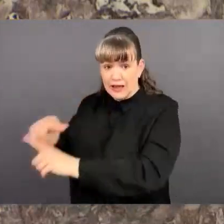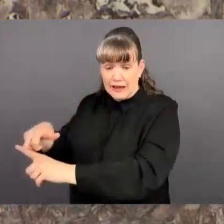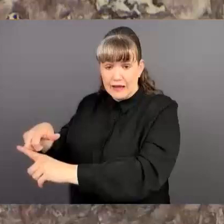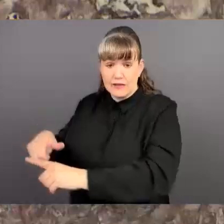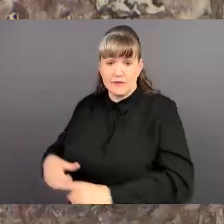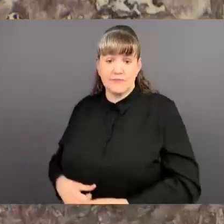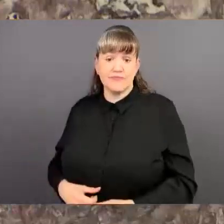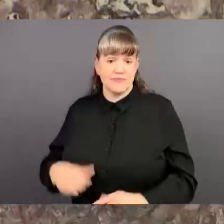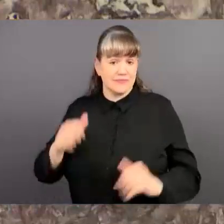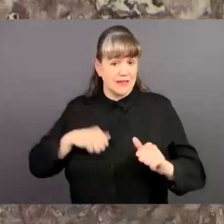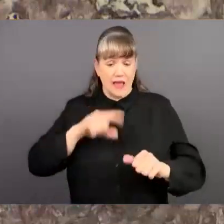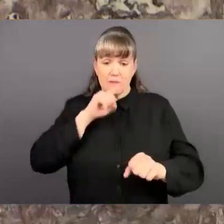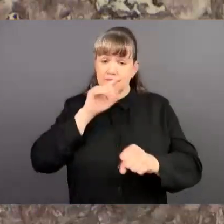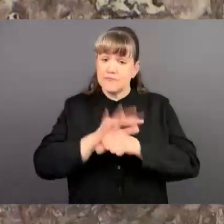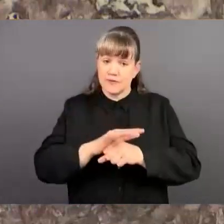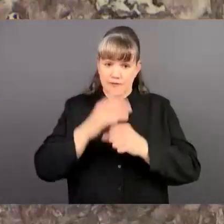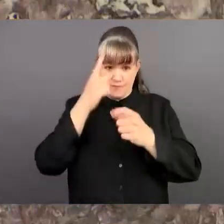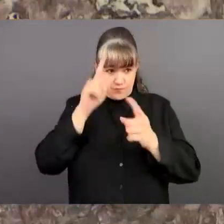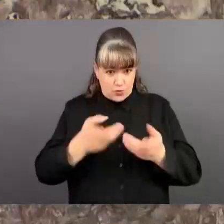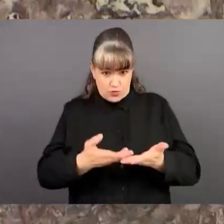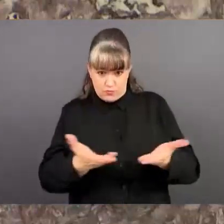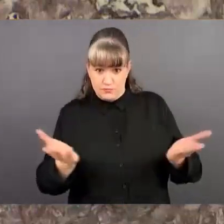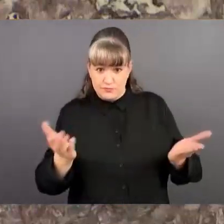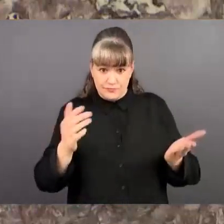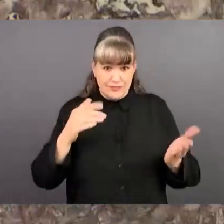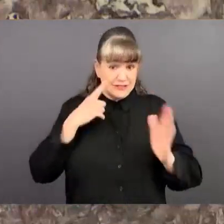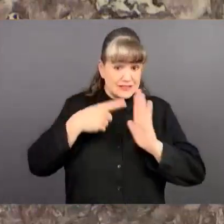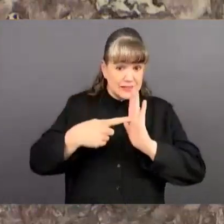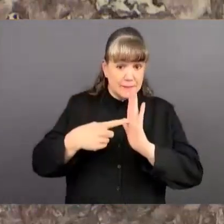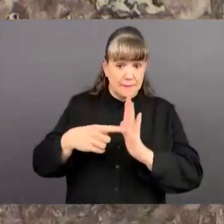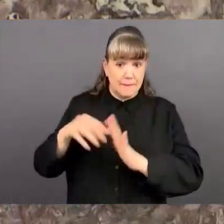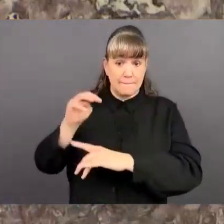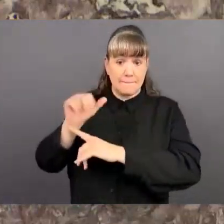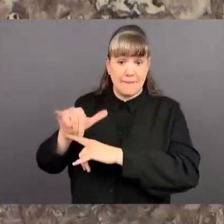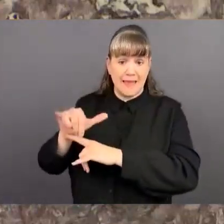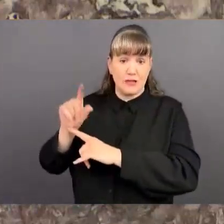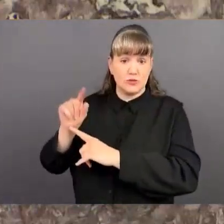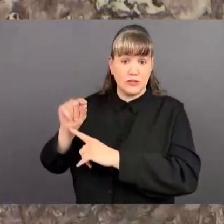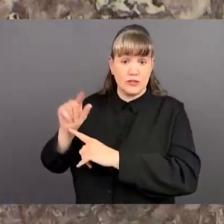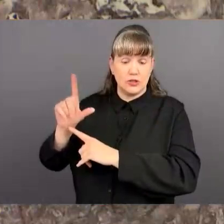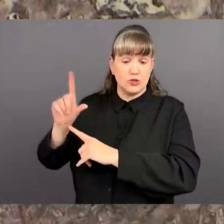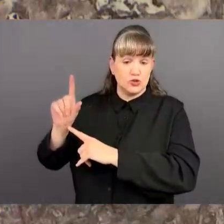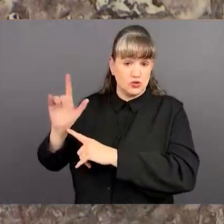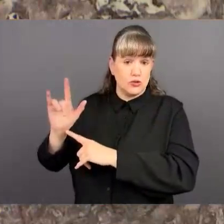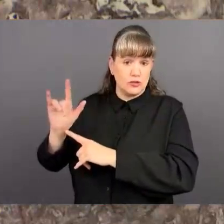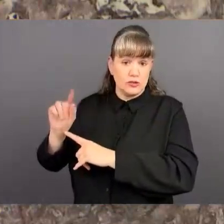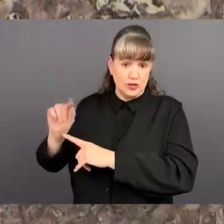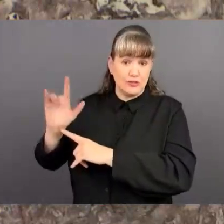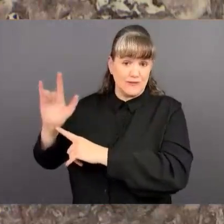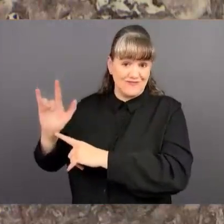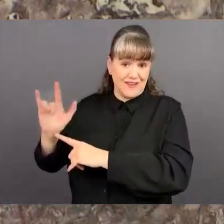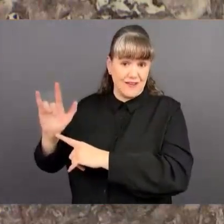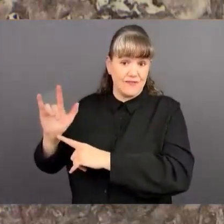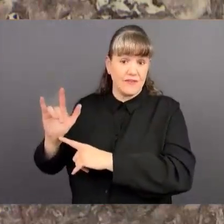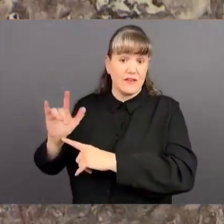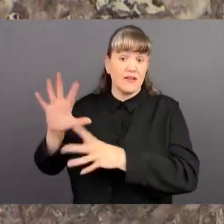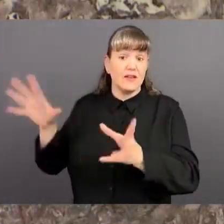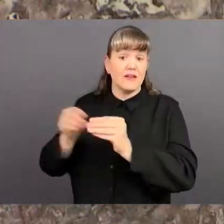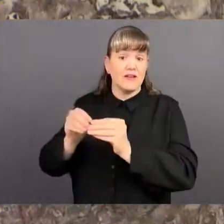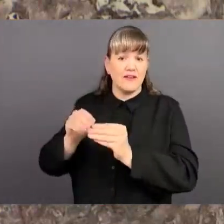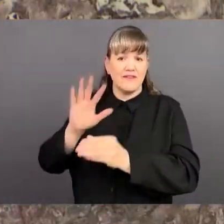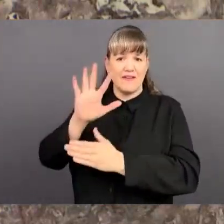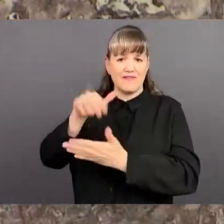that on May 20th, 2025, there were 5,915 people on extended leave in